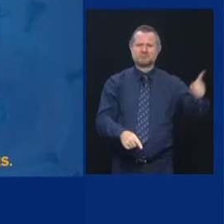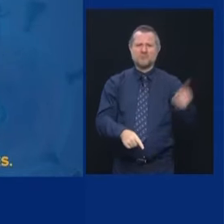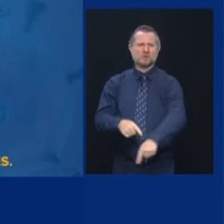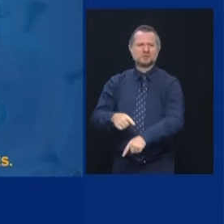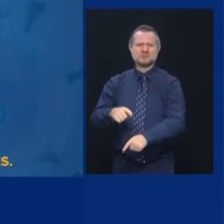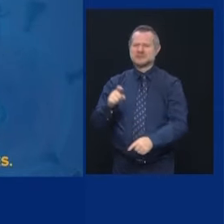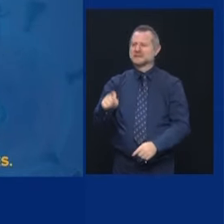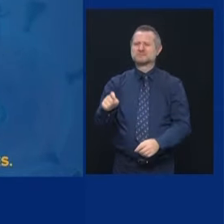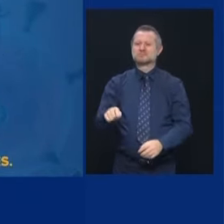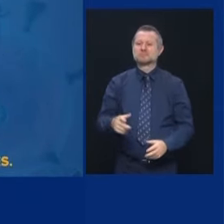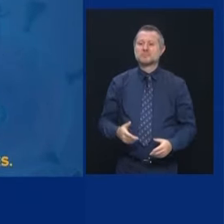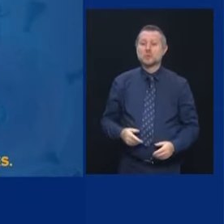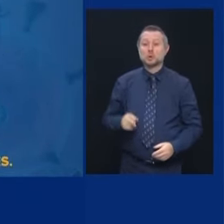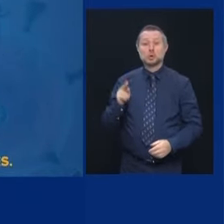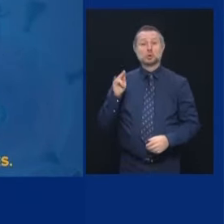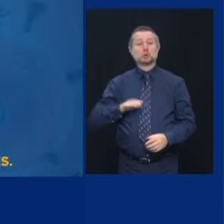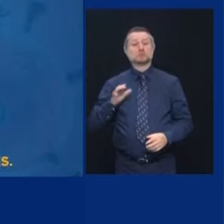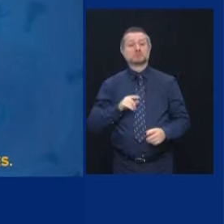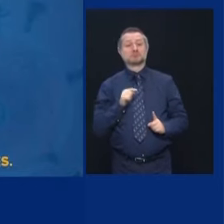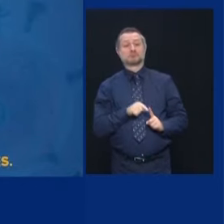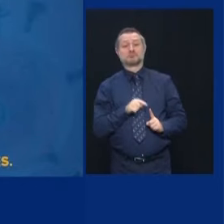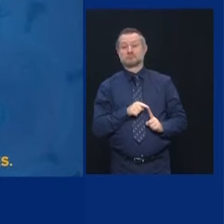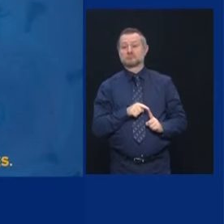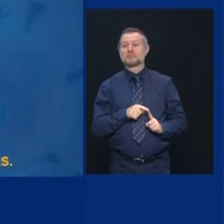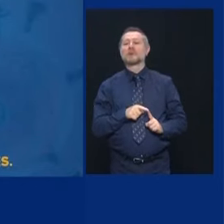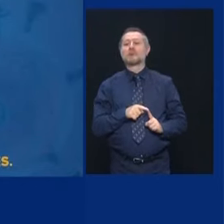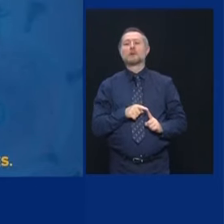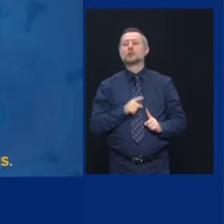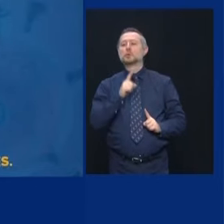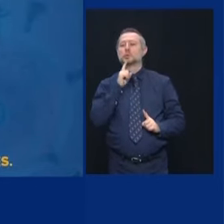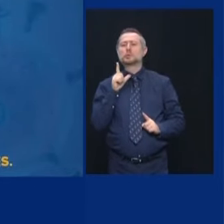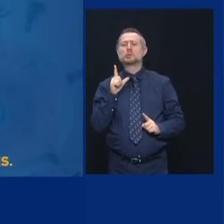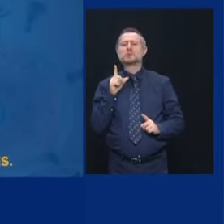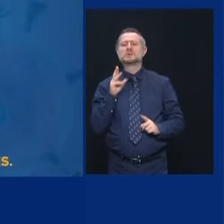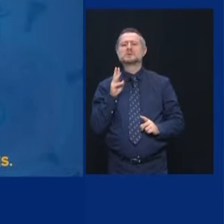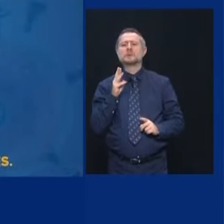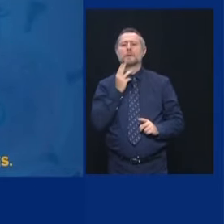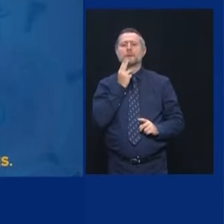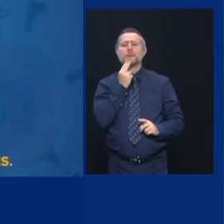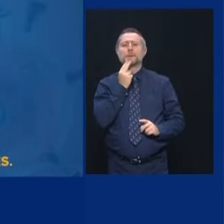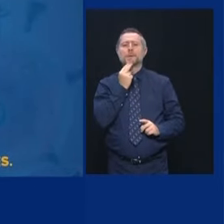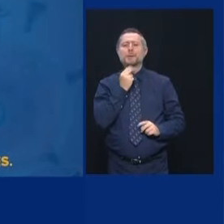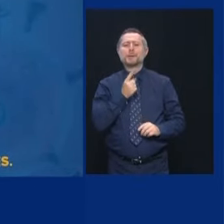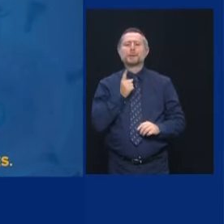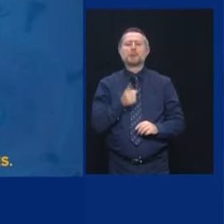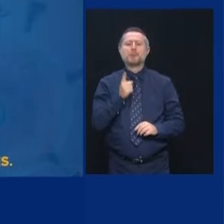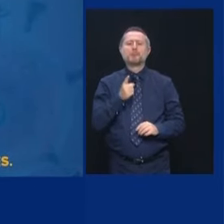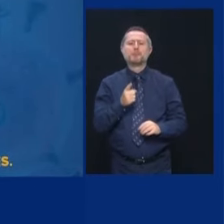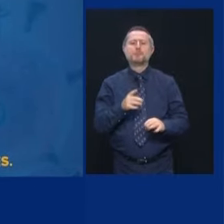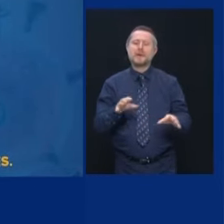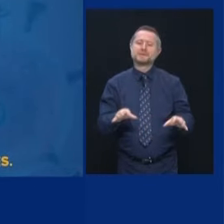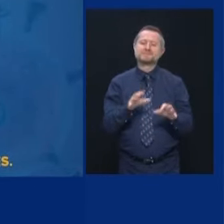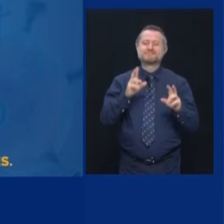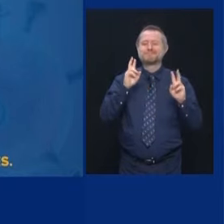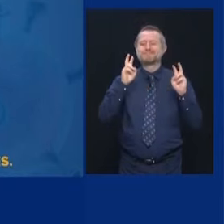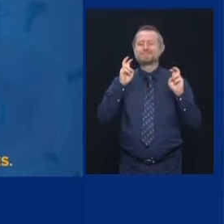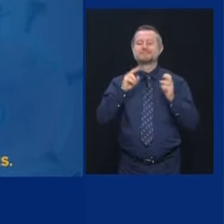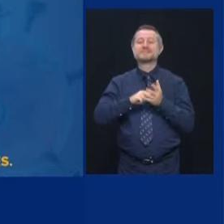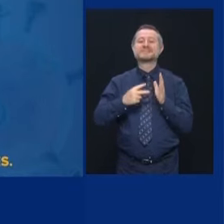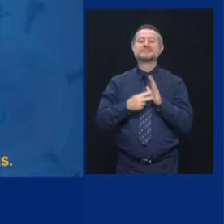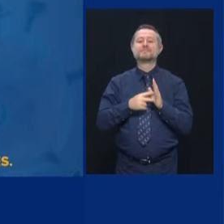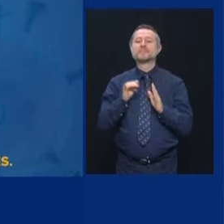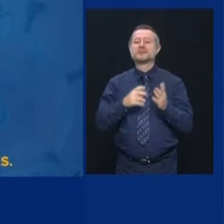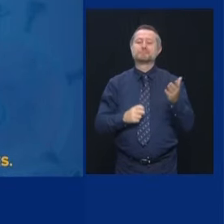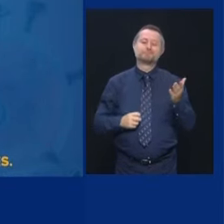New York City only did 26 enforcement actions. Enforcement is, here's a violation.